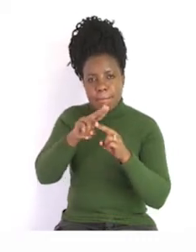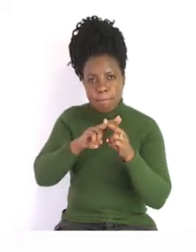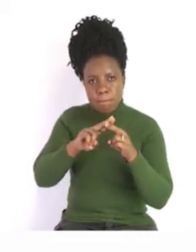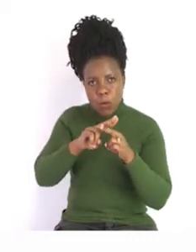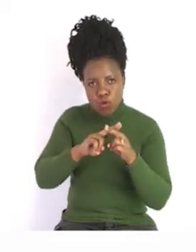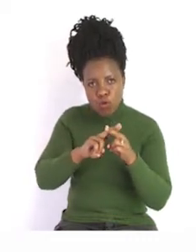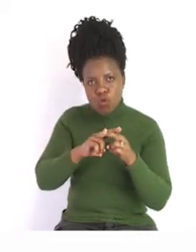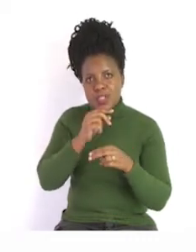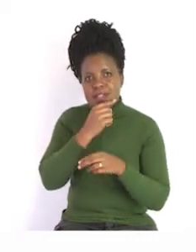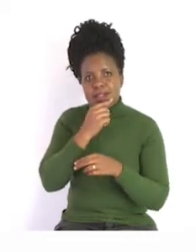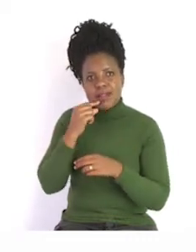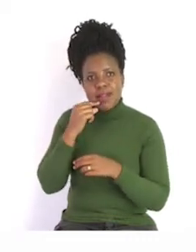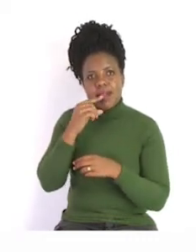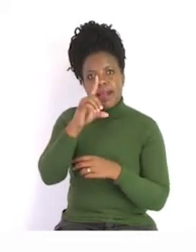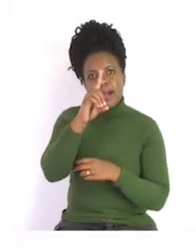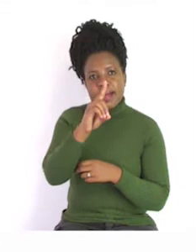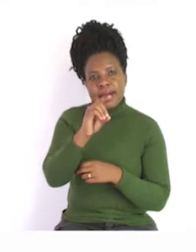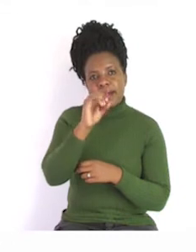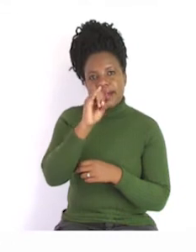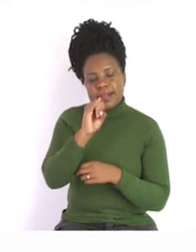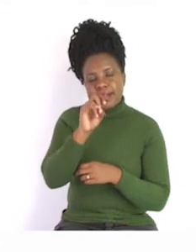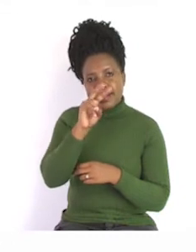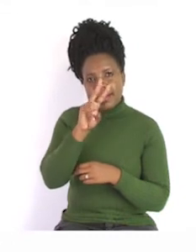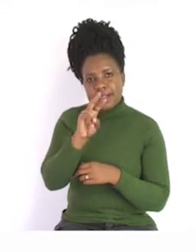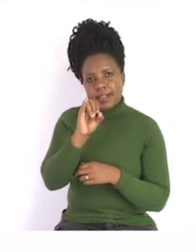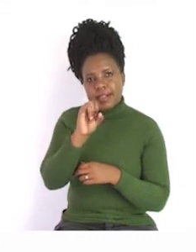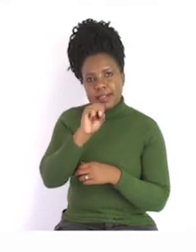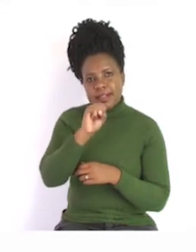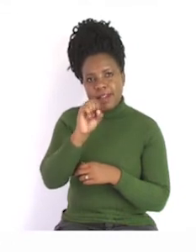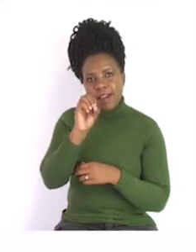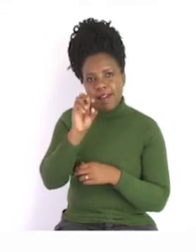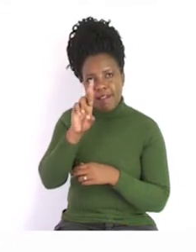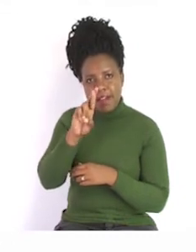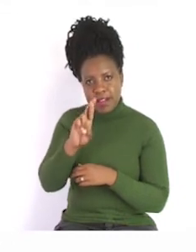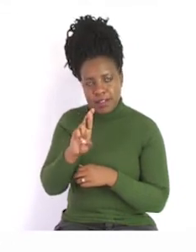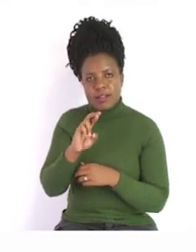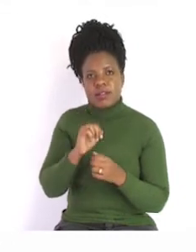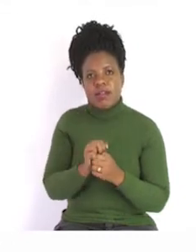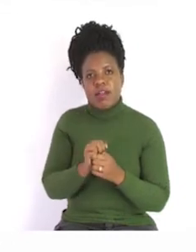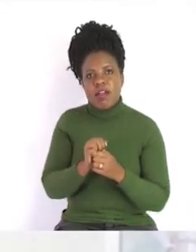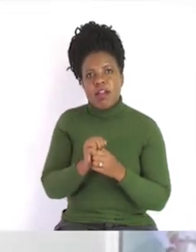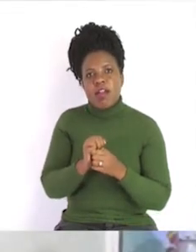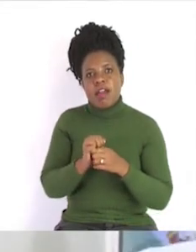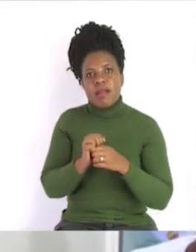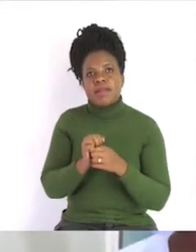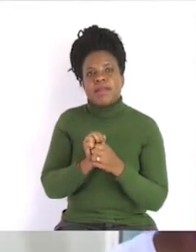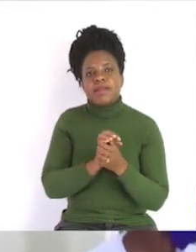Okay. Now, let's see. Quickly come with me on the chalkboard.